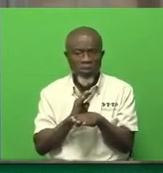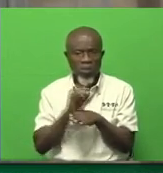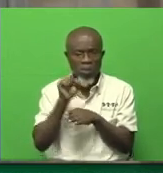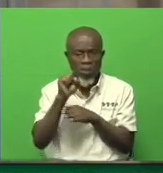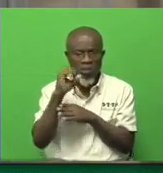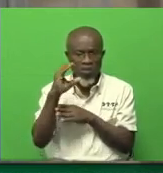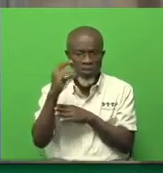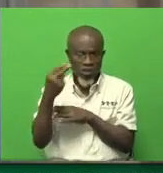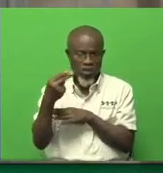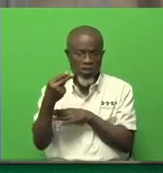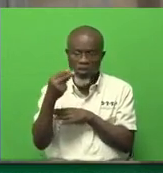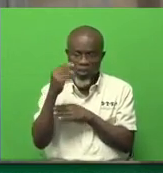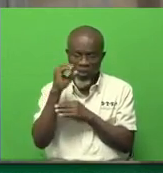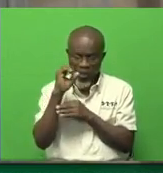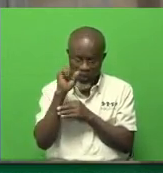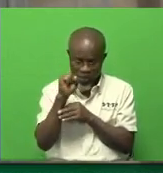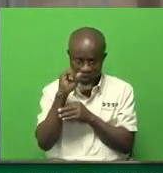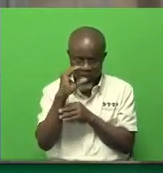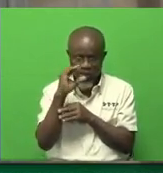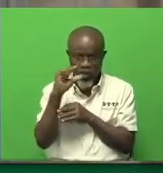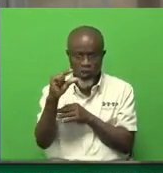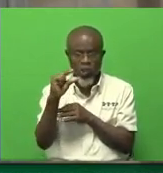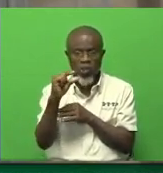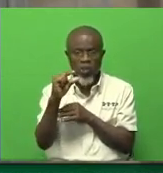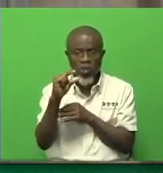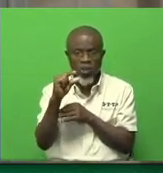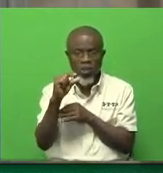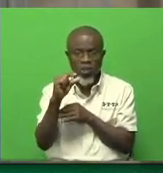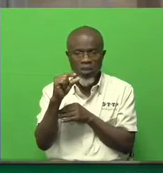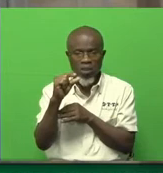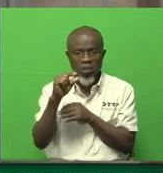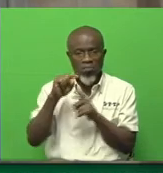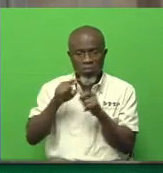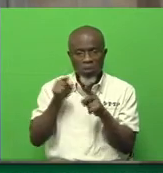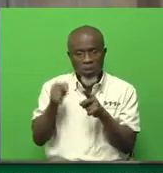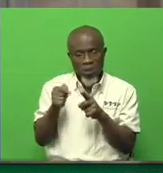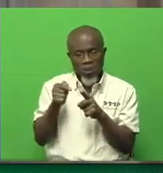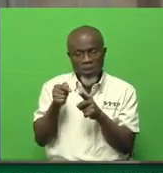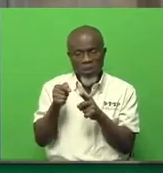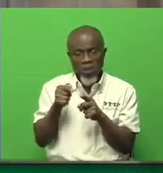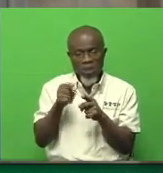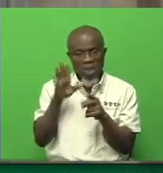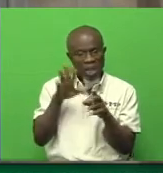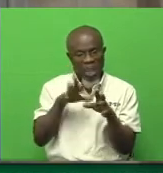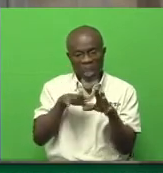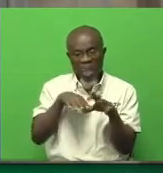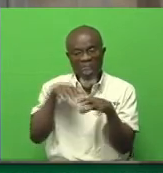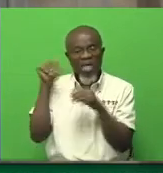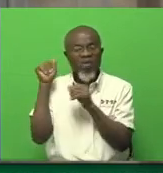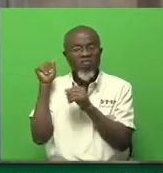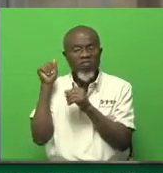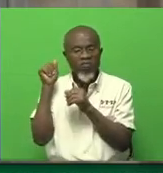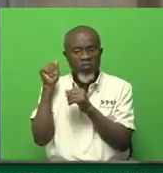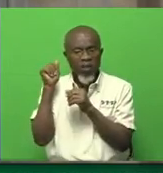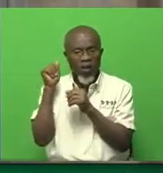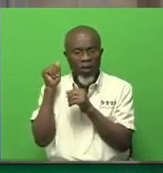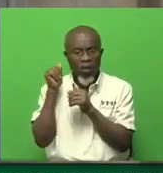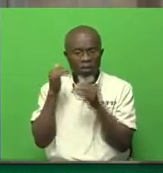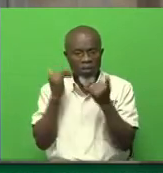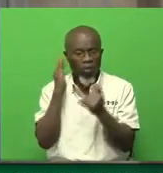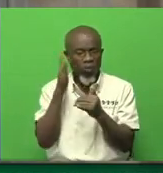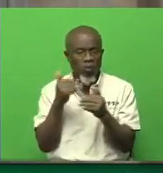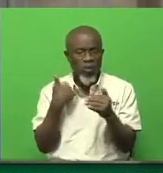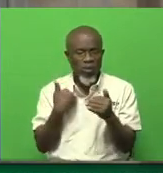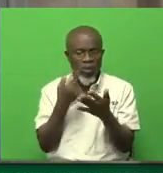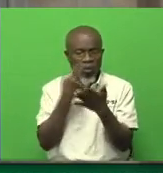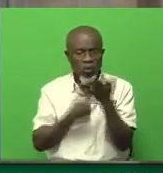had served a termination notice on Utica and quit the billion dollar project it um it will now cause taxpayers